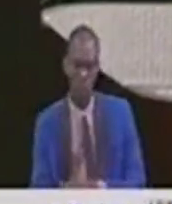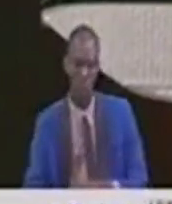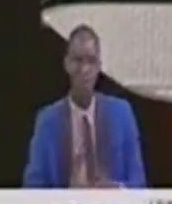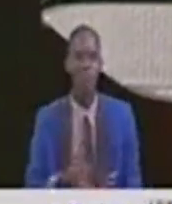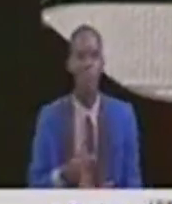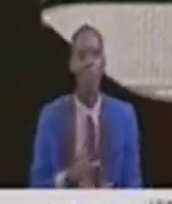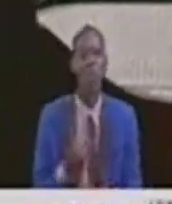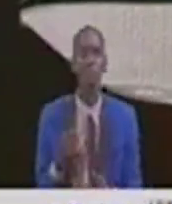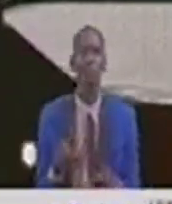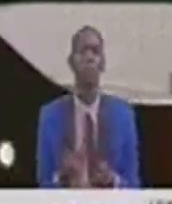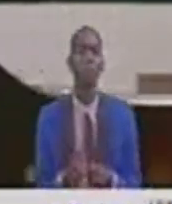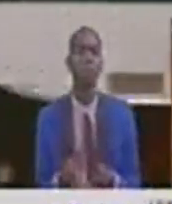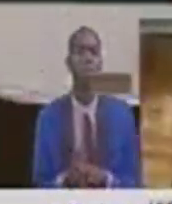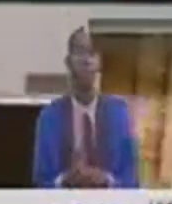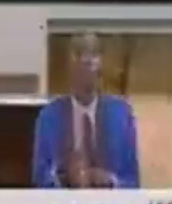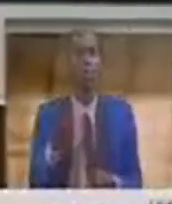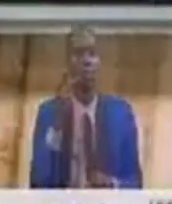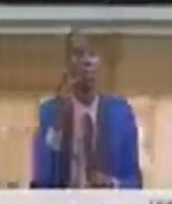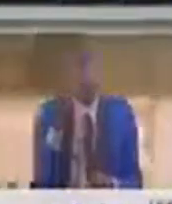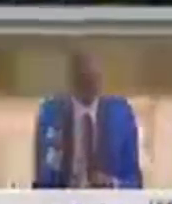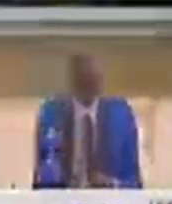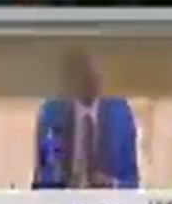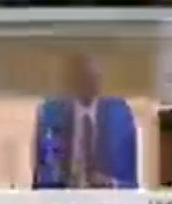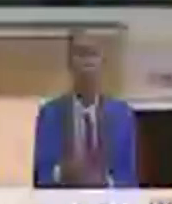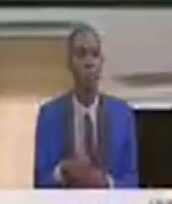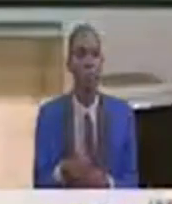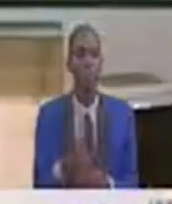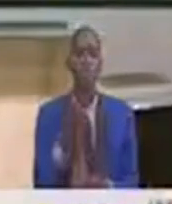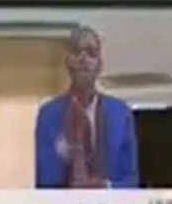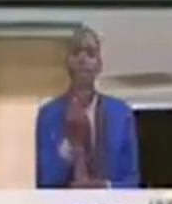it as well. We're looking at